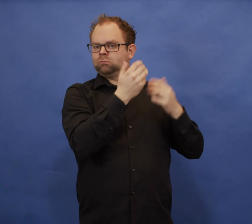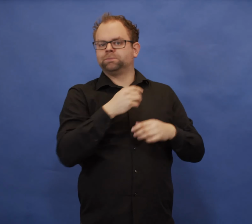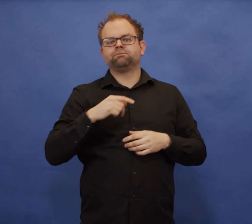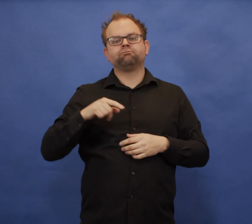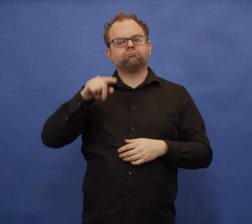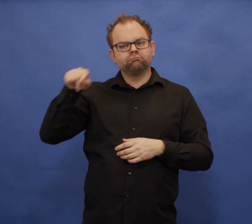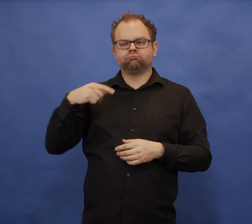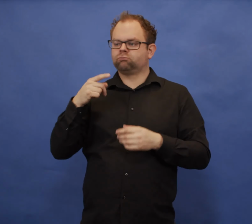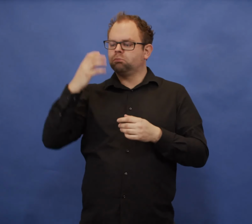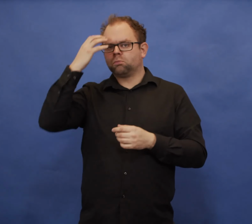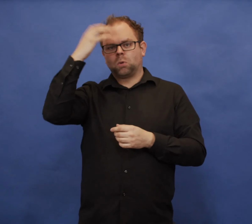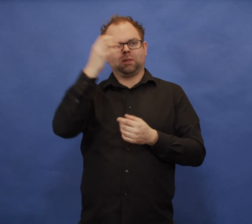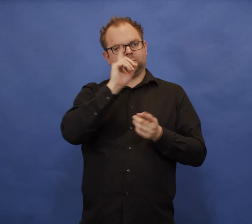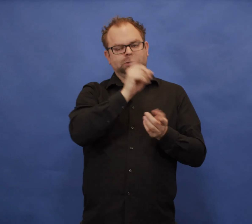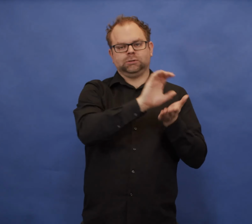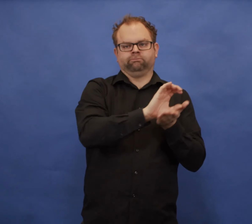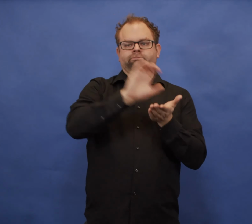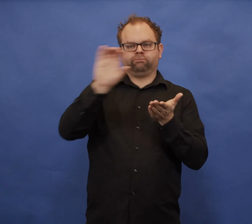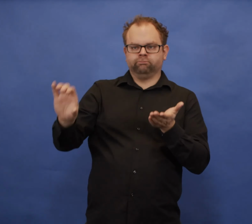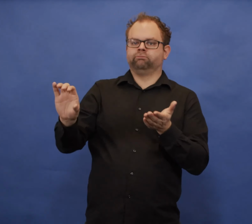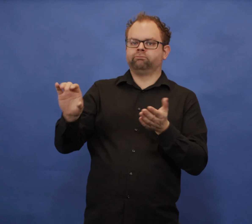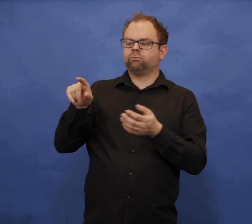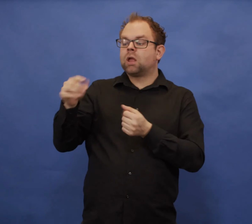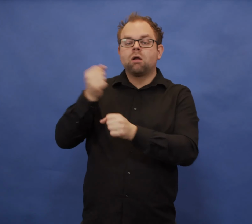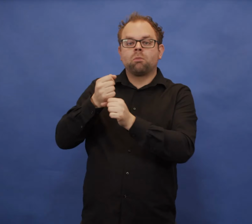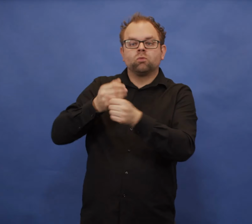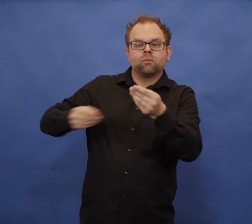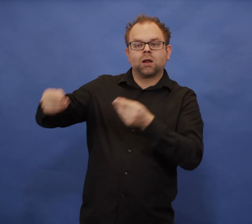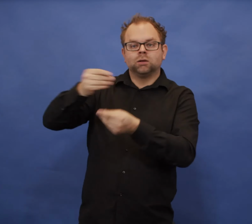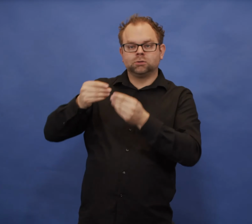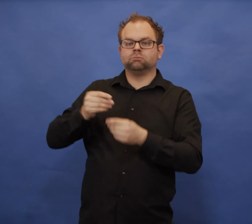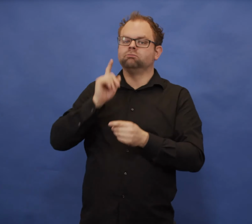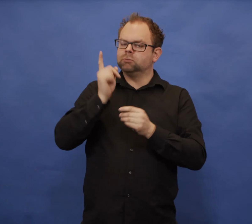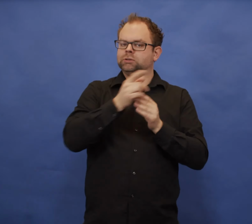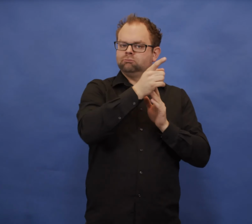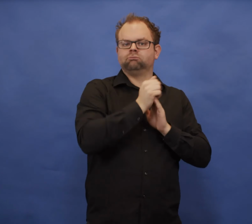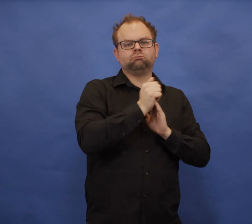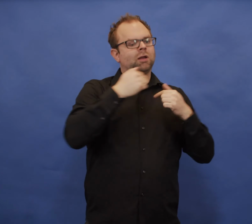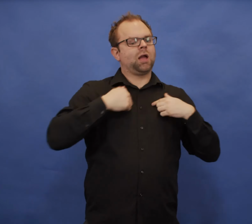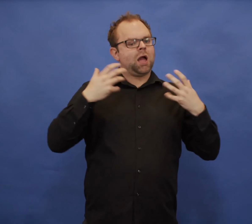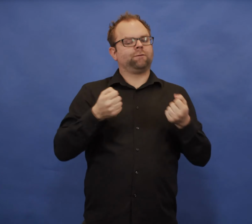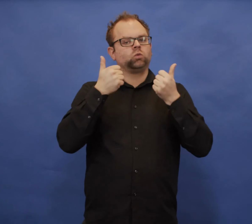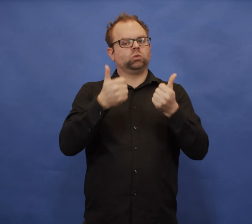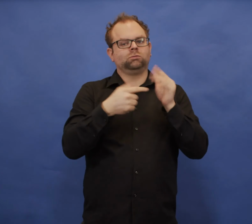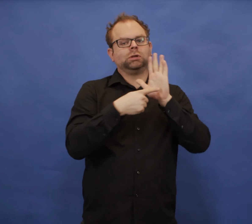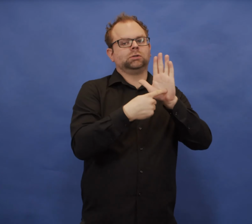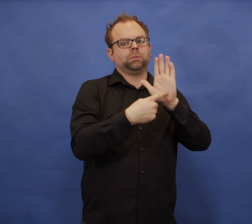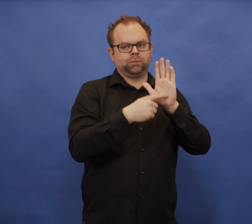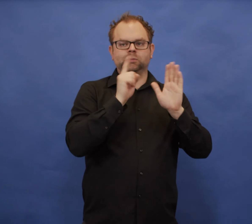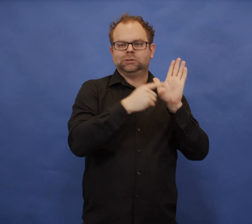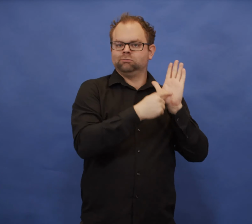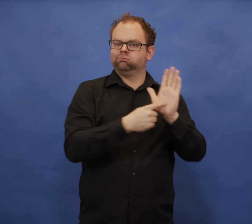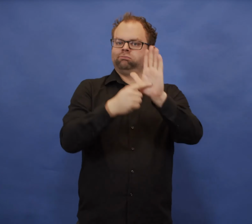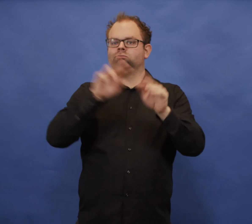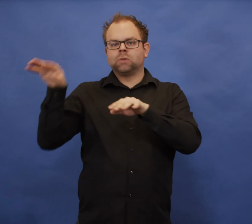a shock responsive or like post-crisis context, if you want. This gives, I think this is